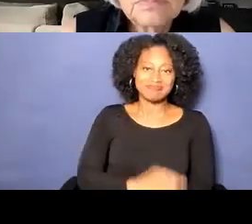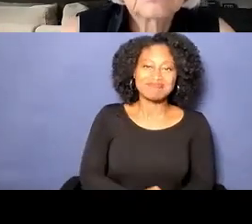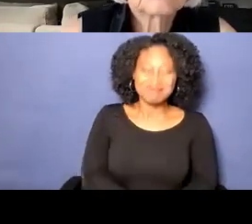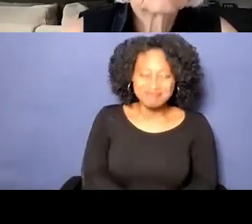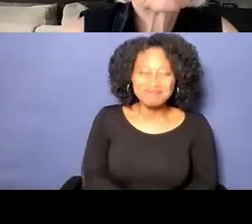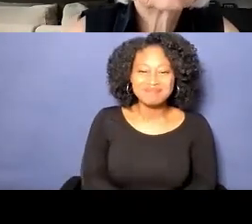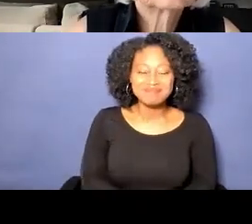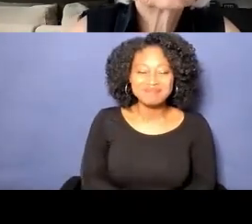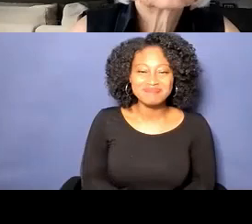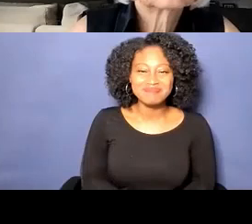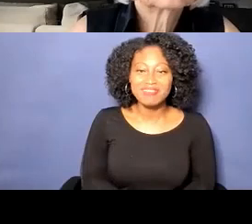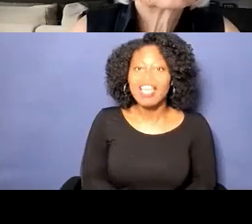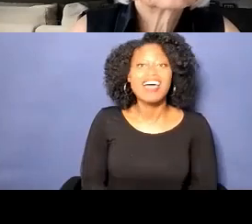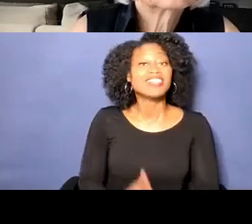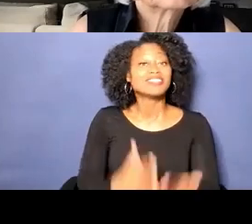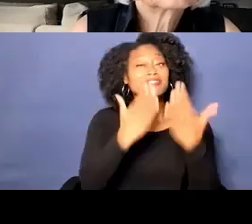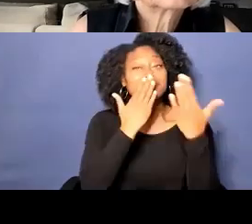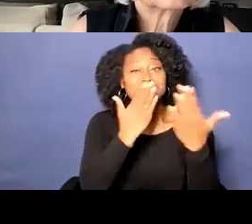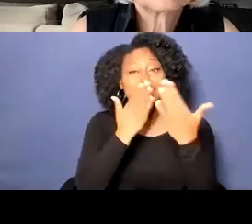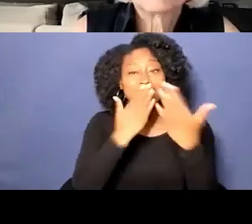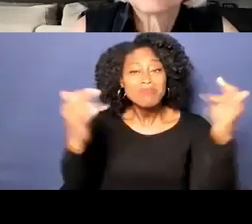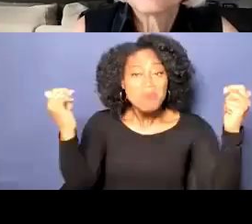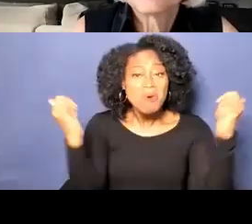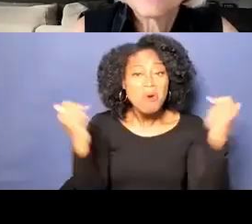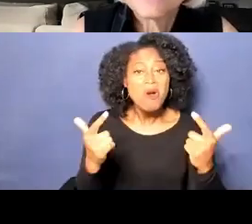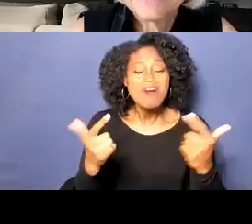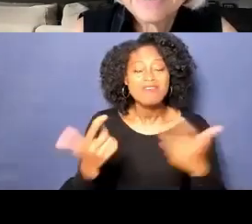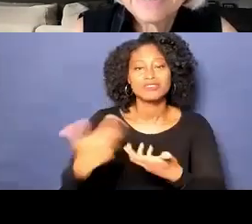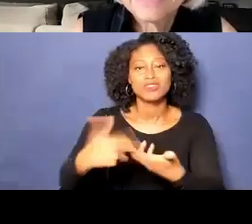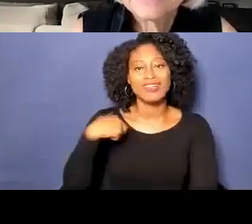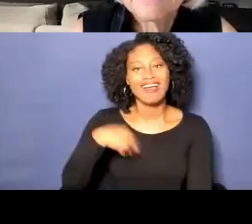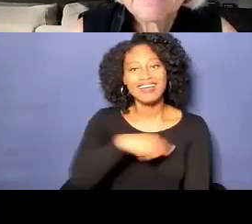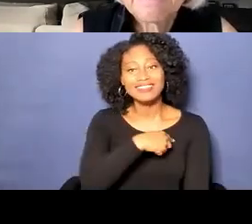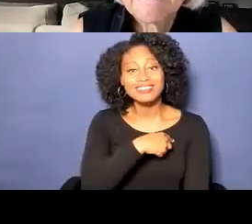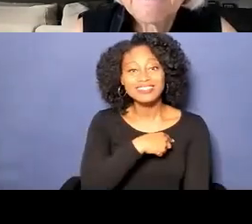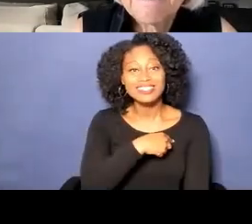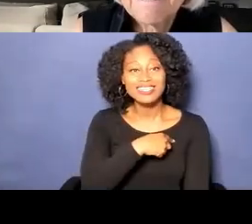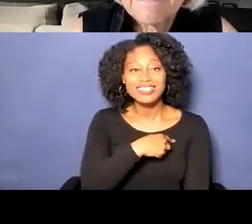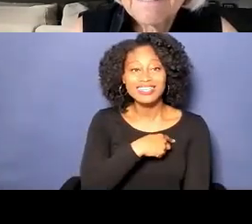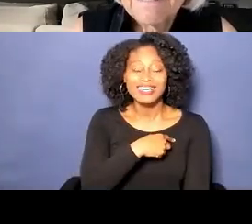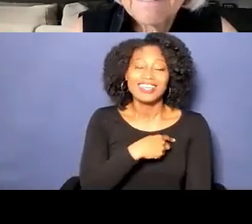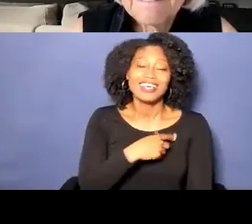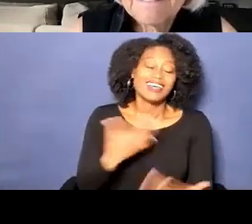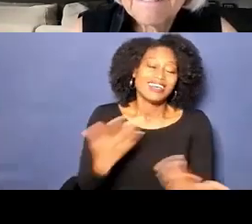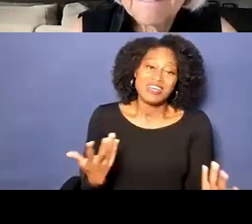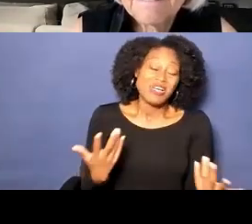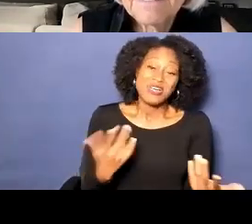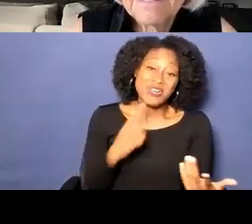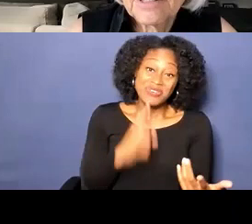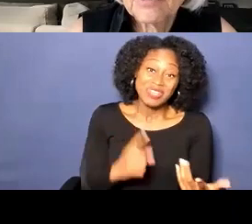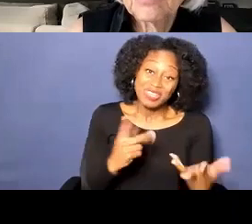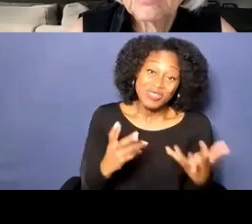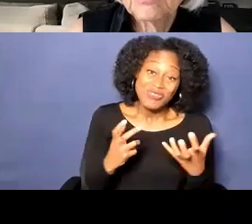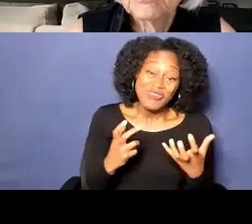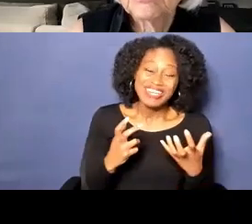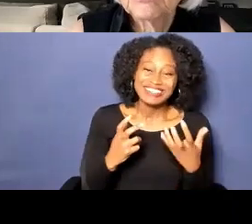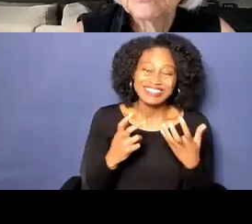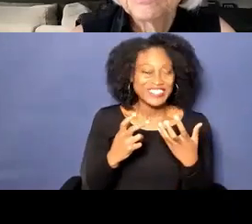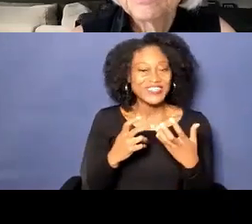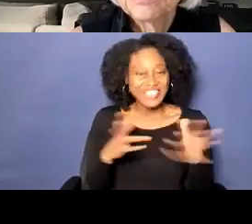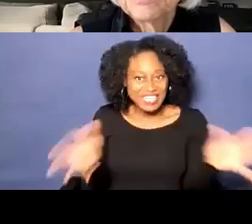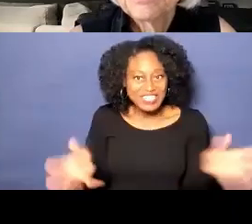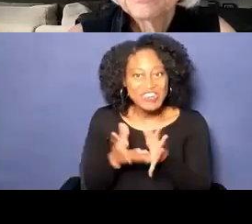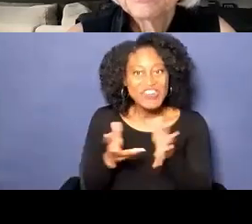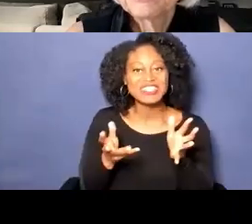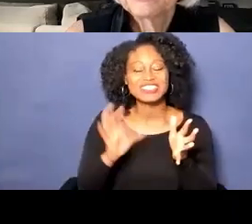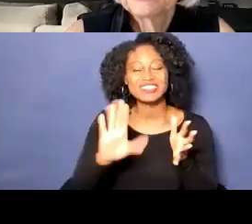that, I just want to thank you all for coming, for really launching careers in this area where the work that you